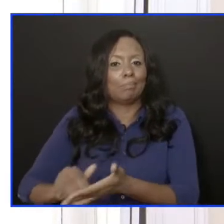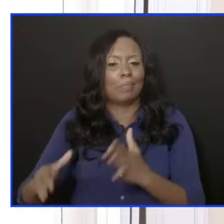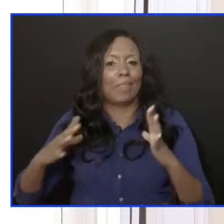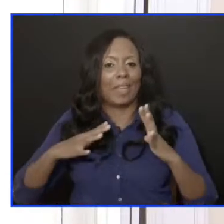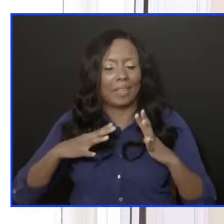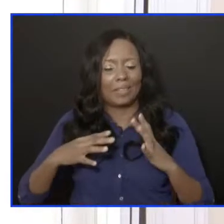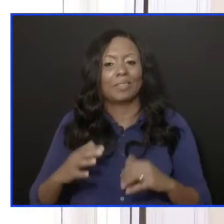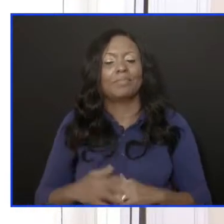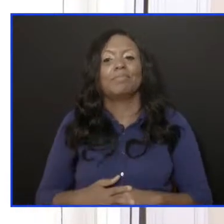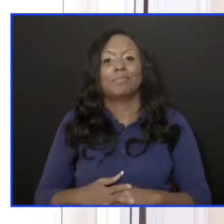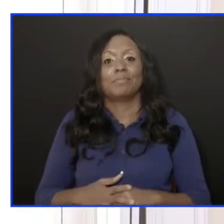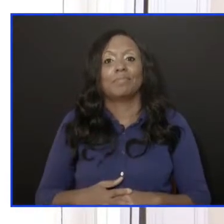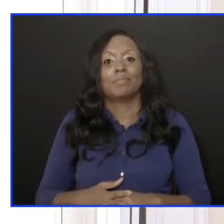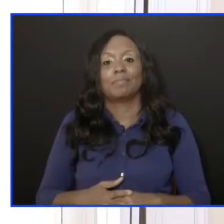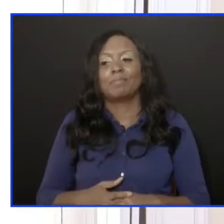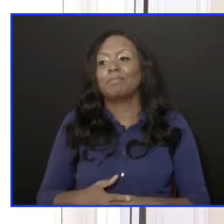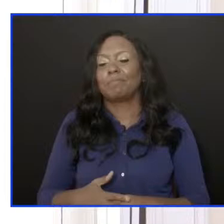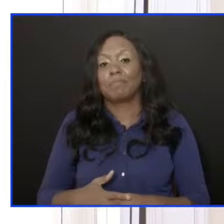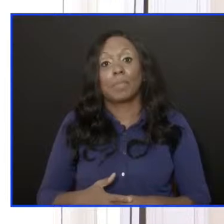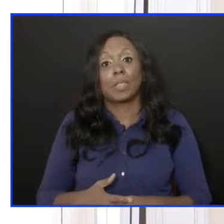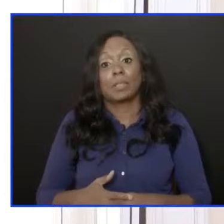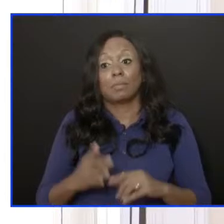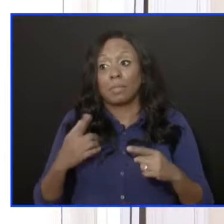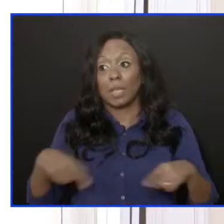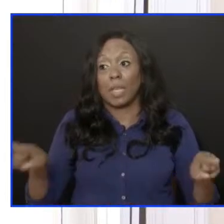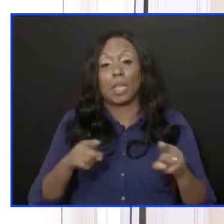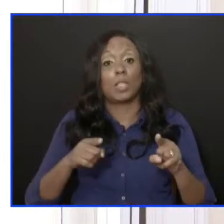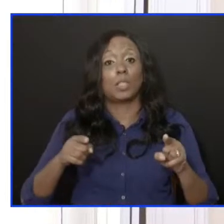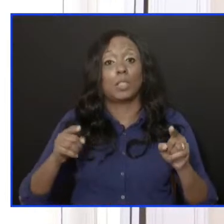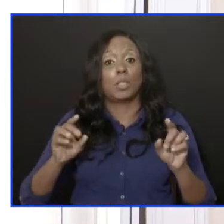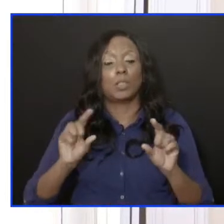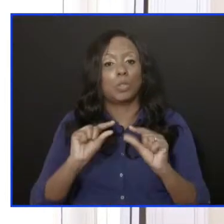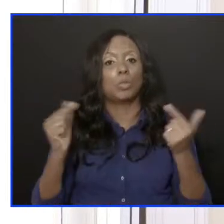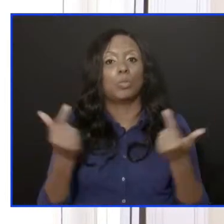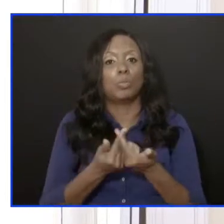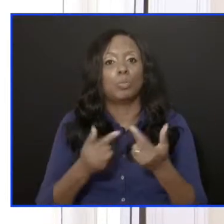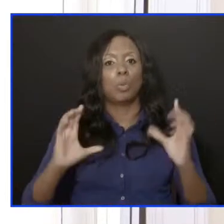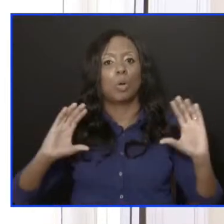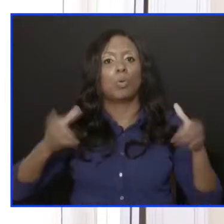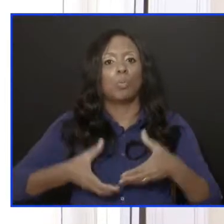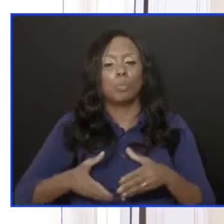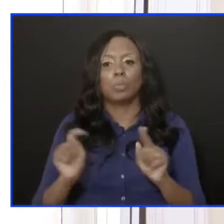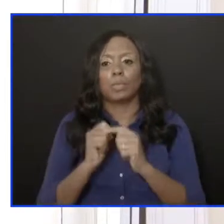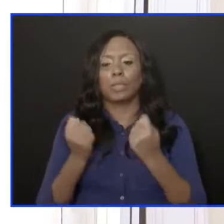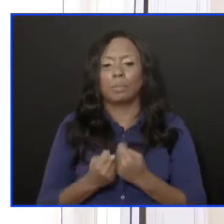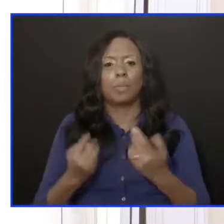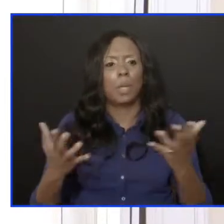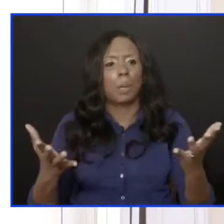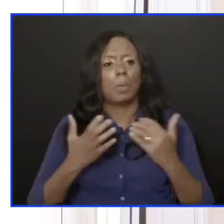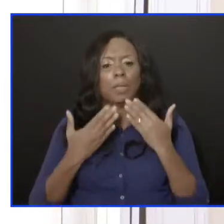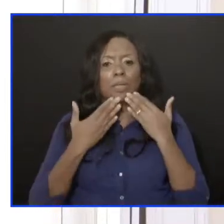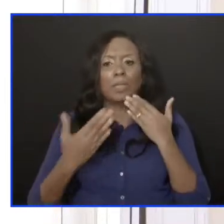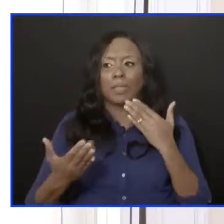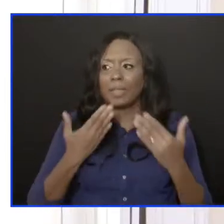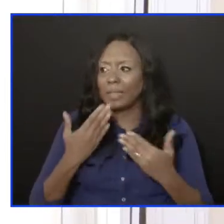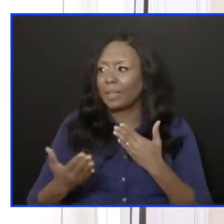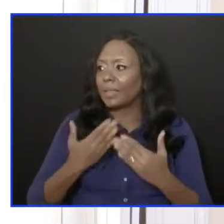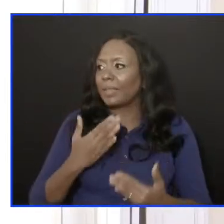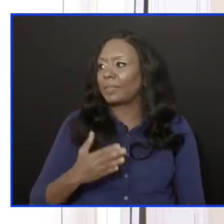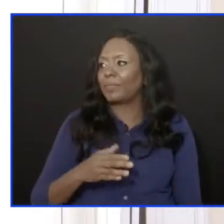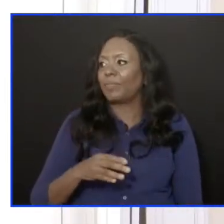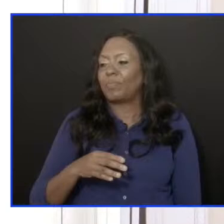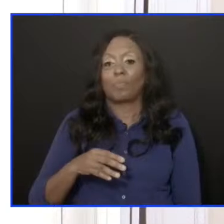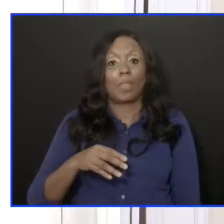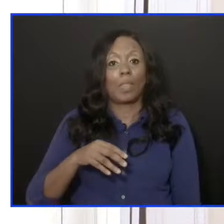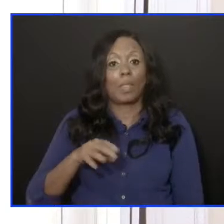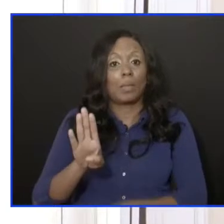that this is a group effort and a team effort. And I want to thank everybody, including BAMP and Valerie from the Barbados